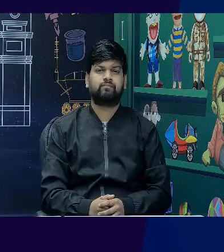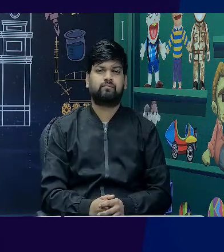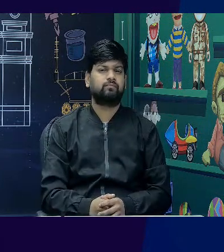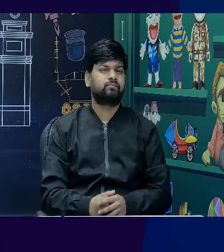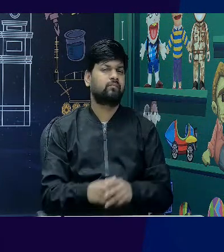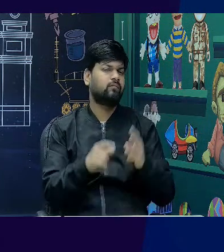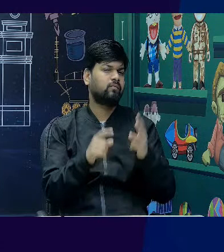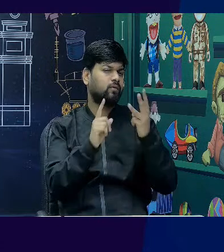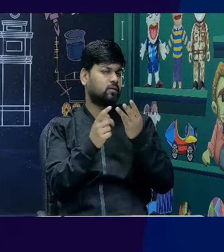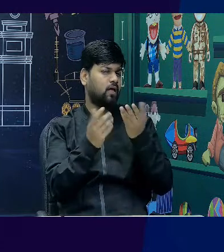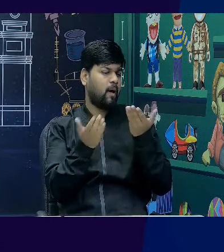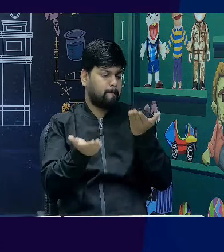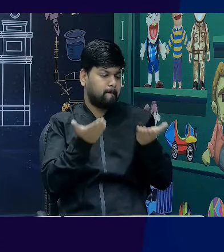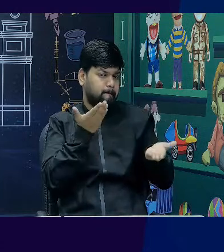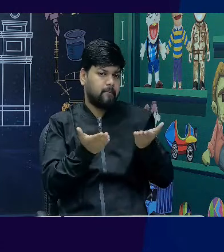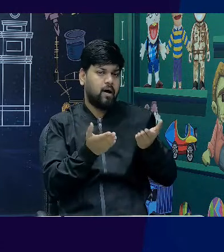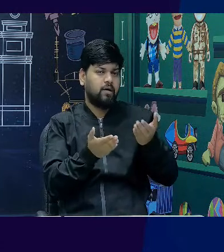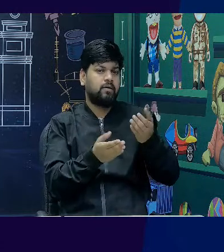balanced budget,